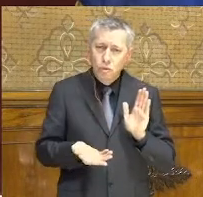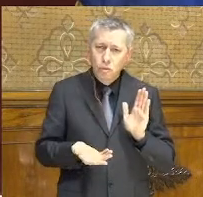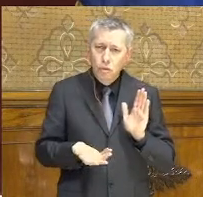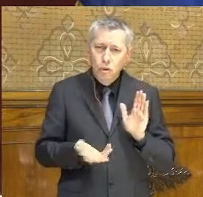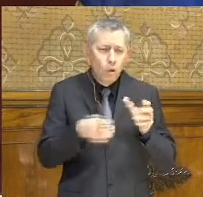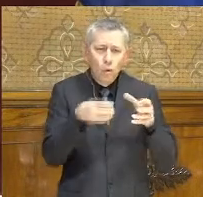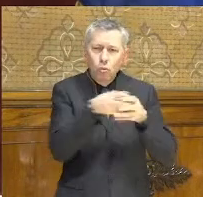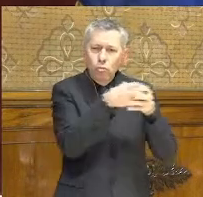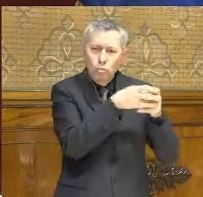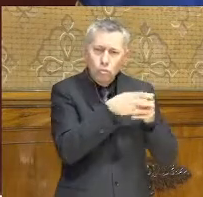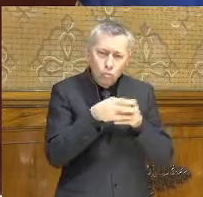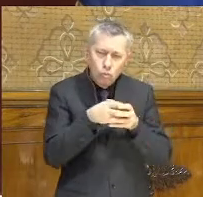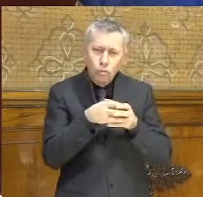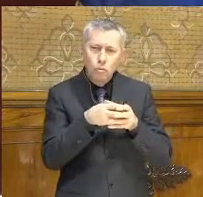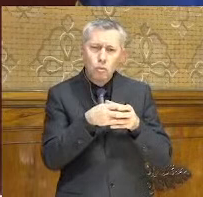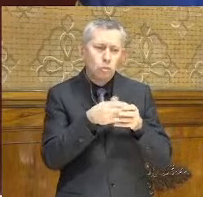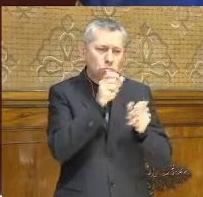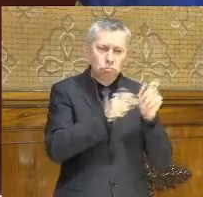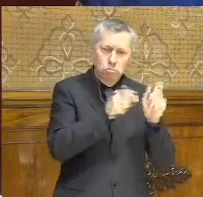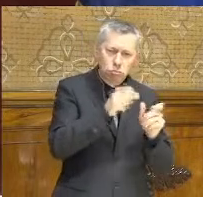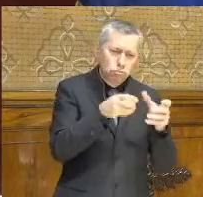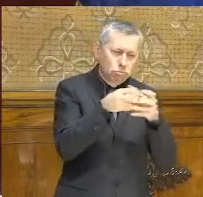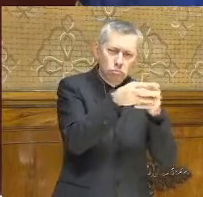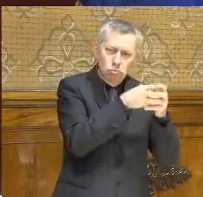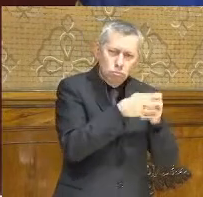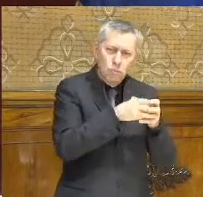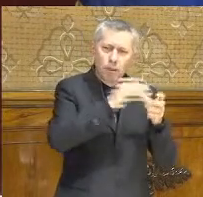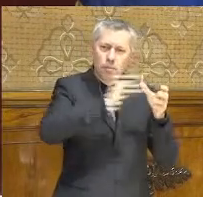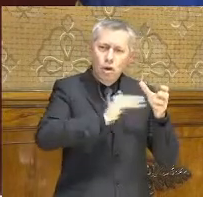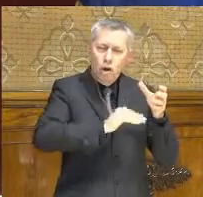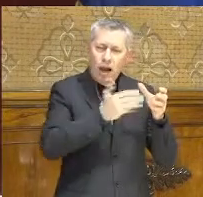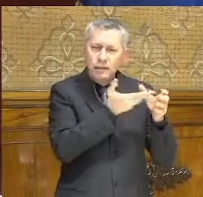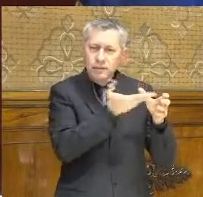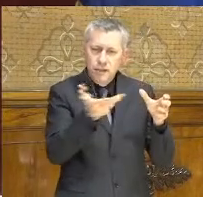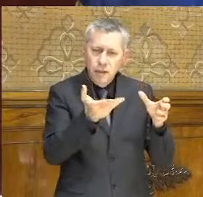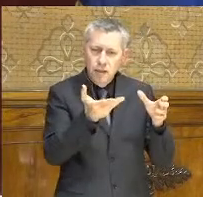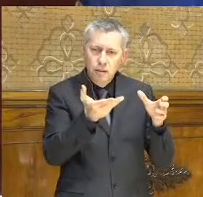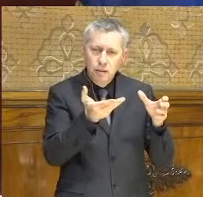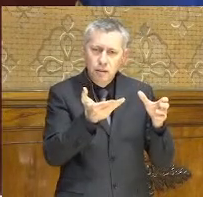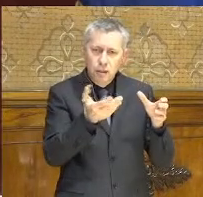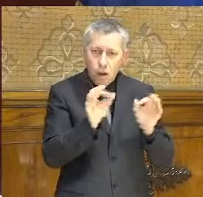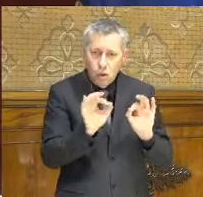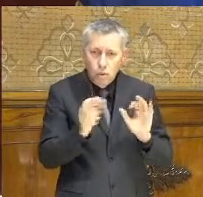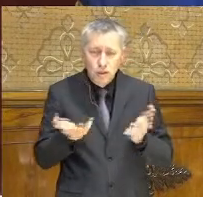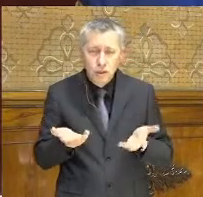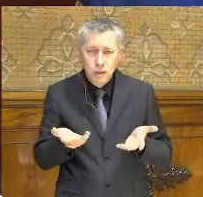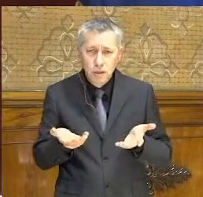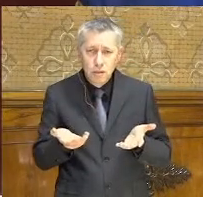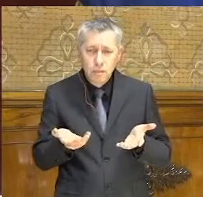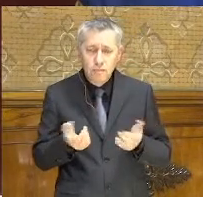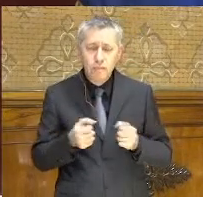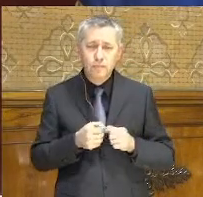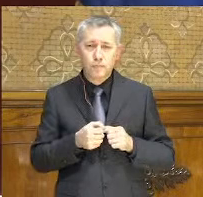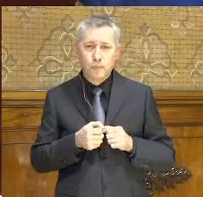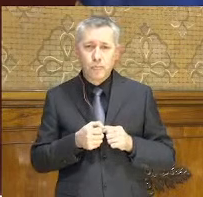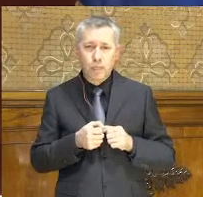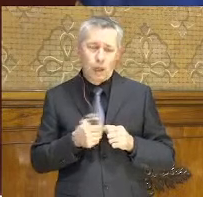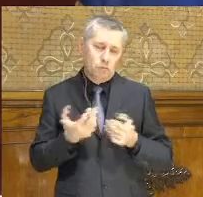part. And in fact, funnily enough, all this is not something that is at the center